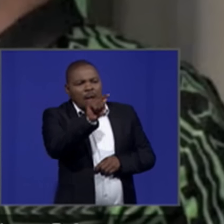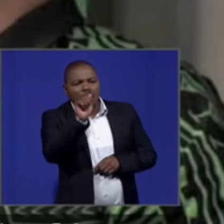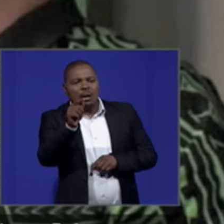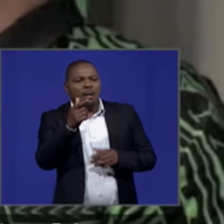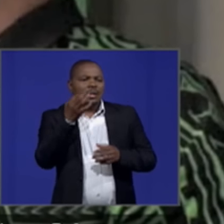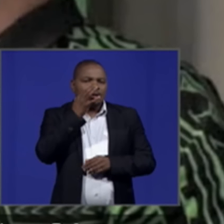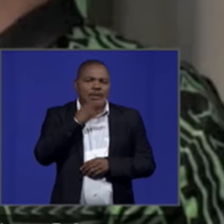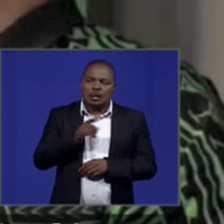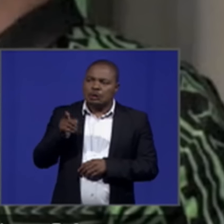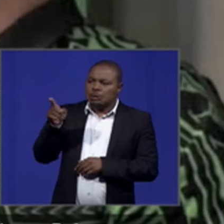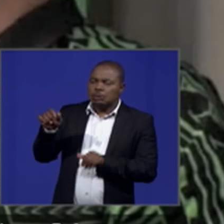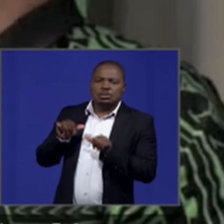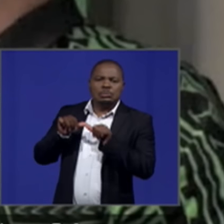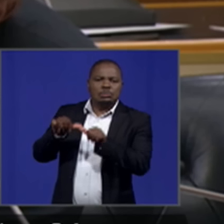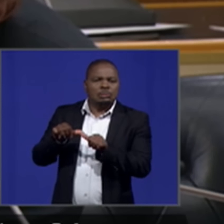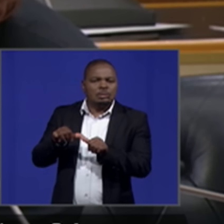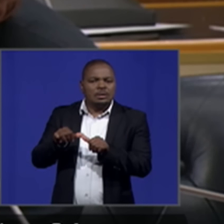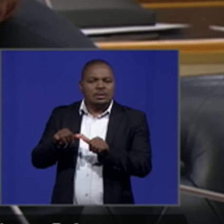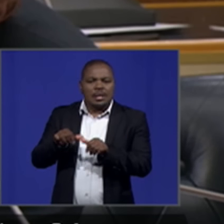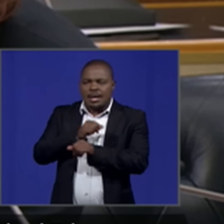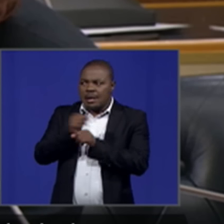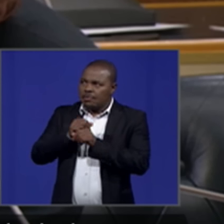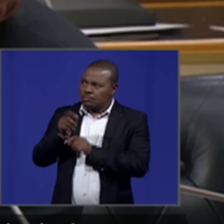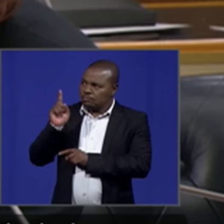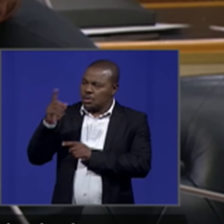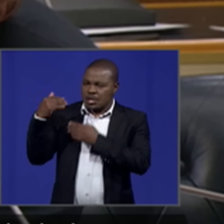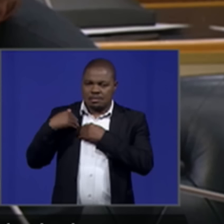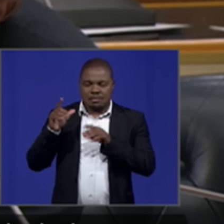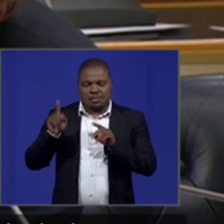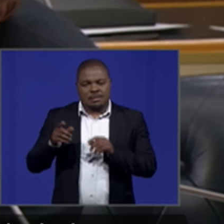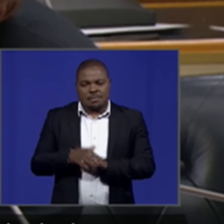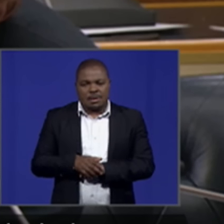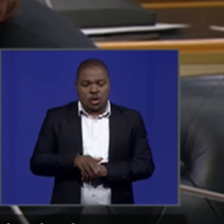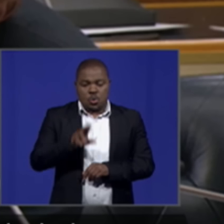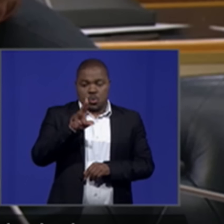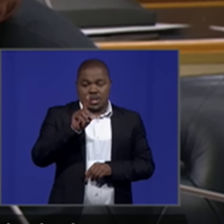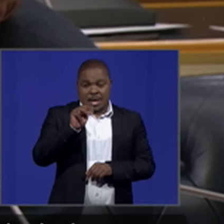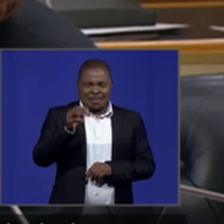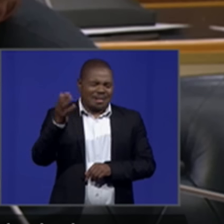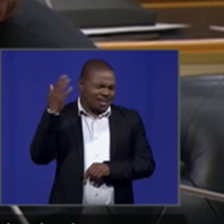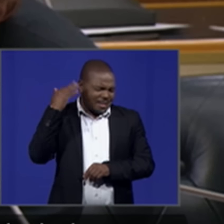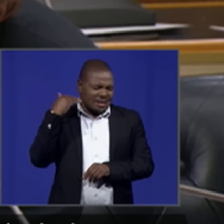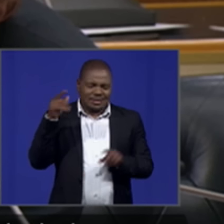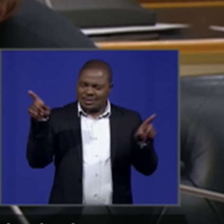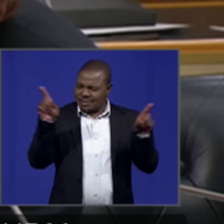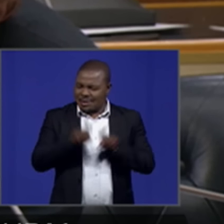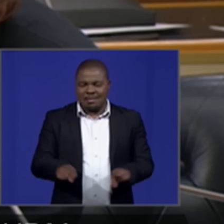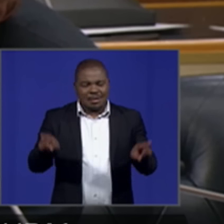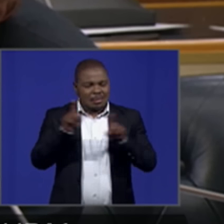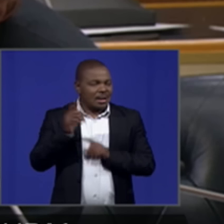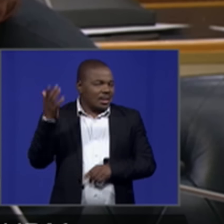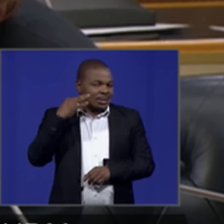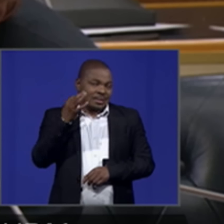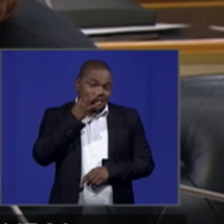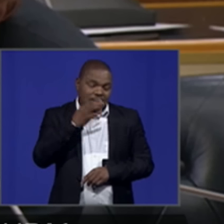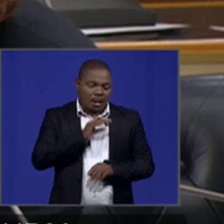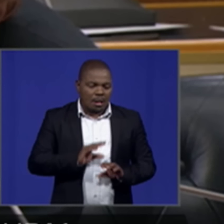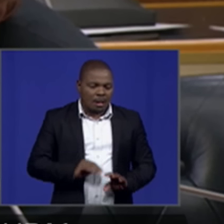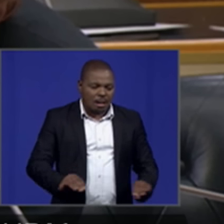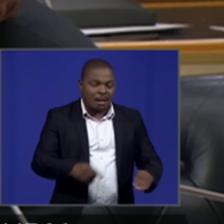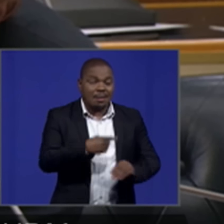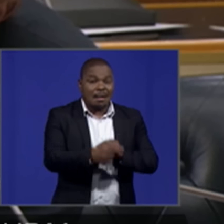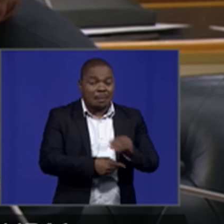president from that forms of accountability. The UDM has, from the beginning of this matter, consistently maintained that the allegations